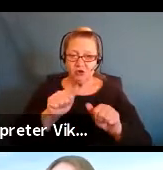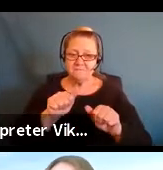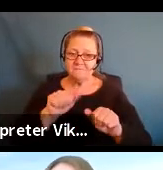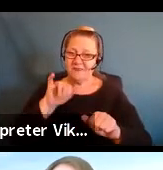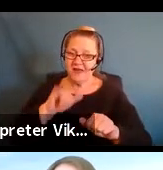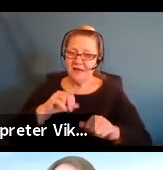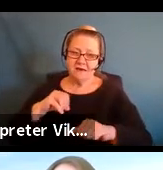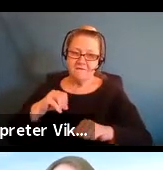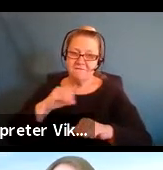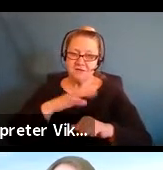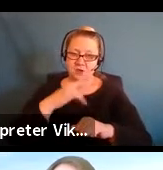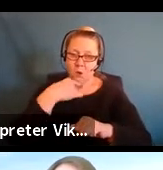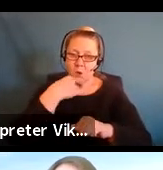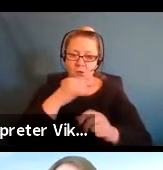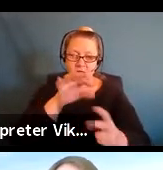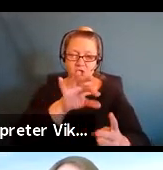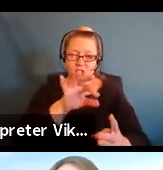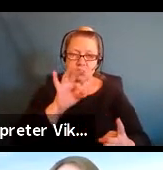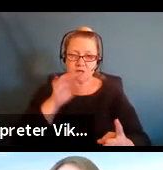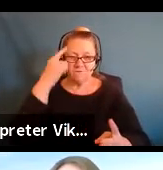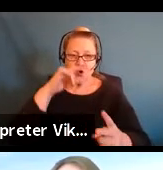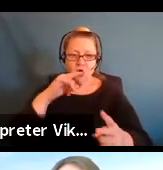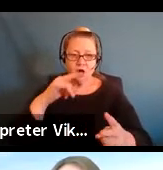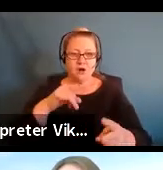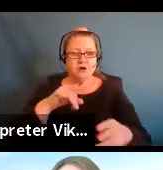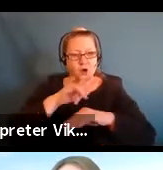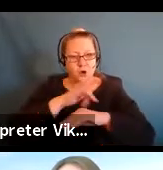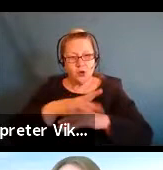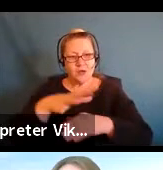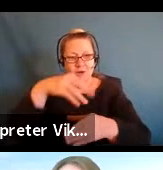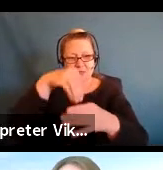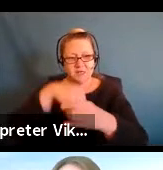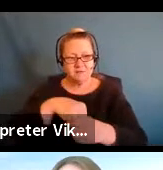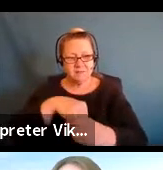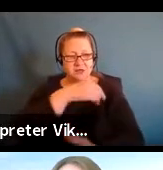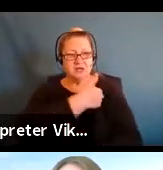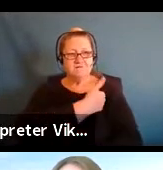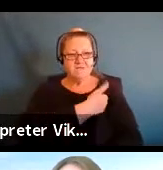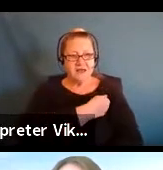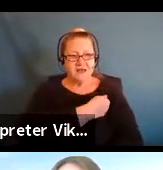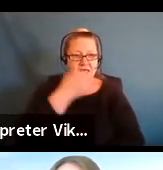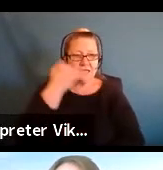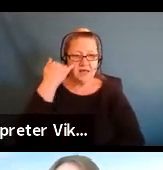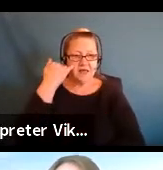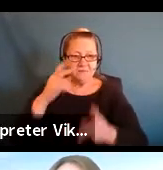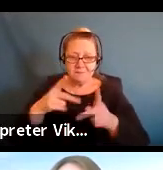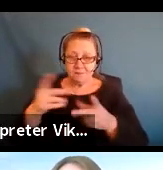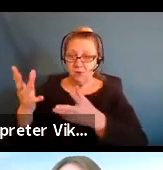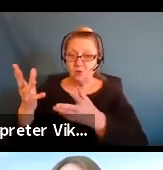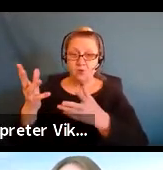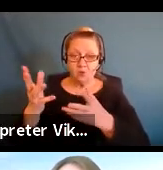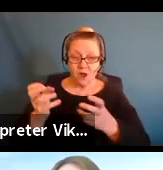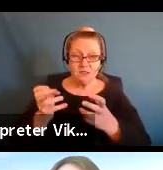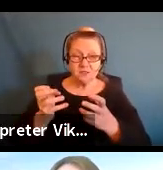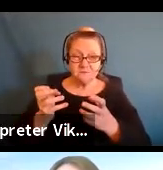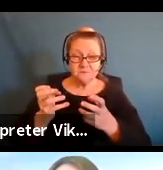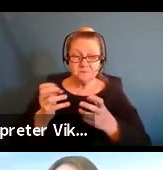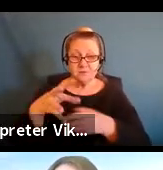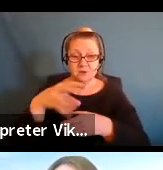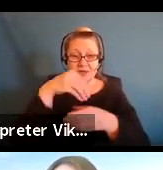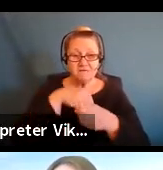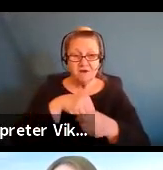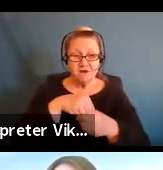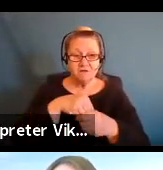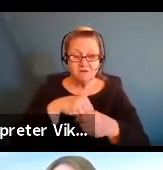affect who gets selected for early participation in a vaccine? If we have people who want to be part of